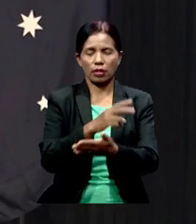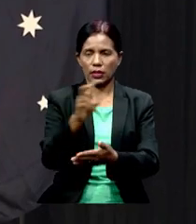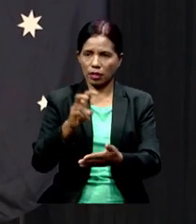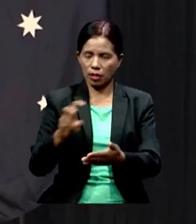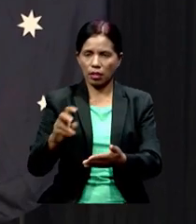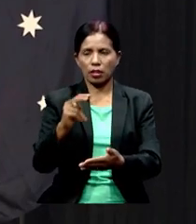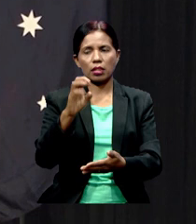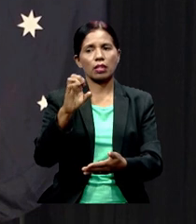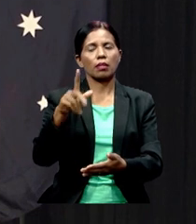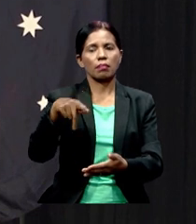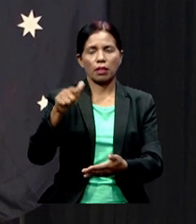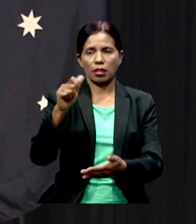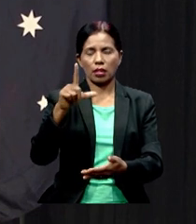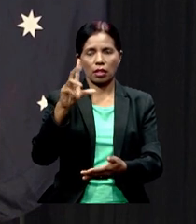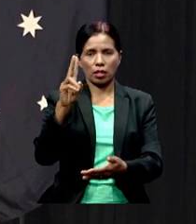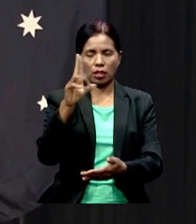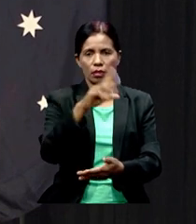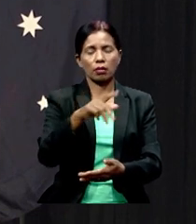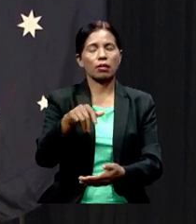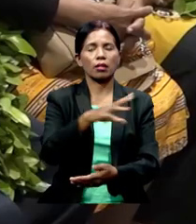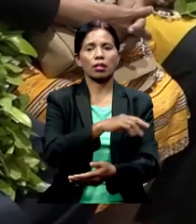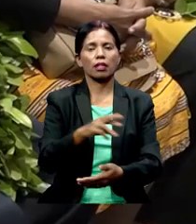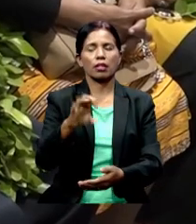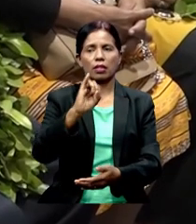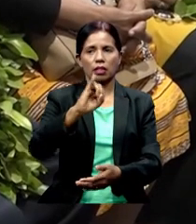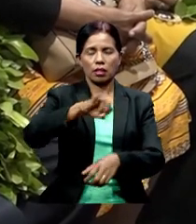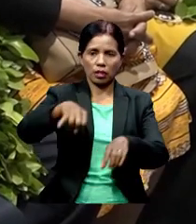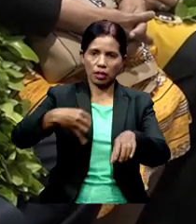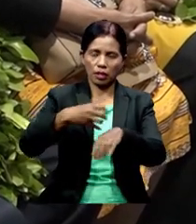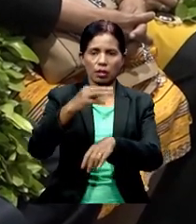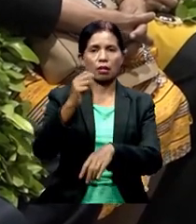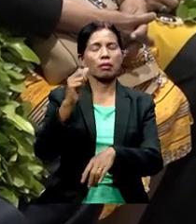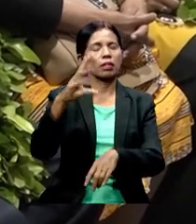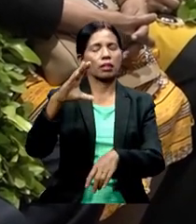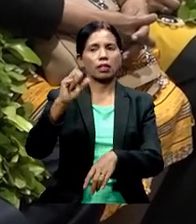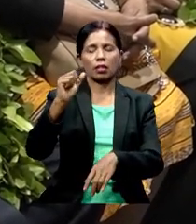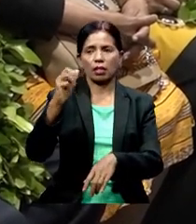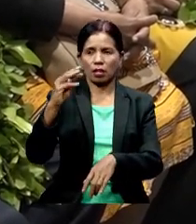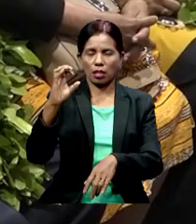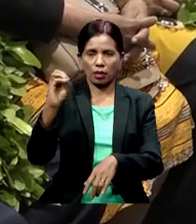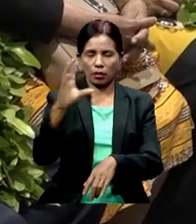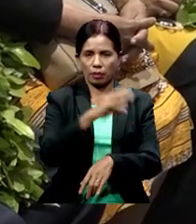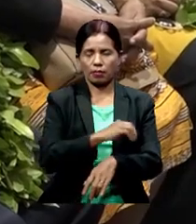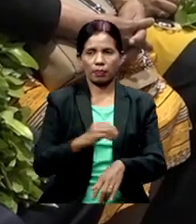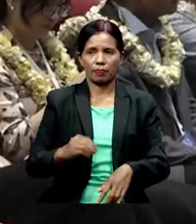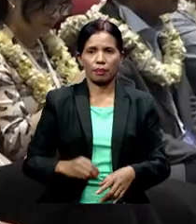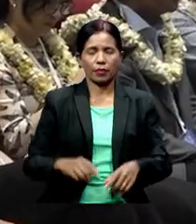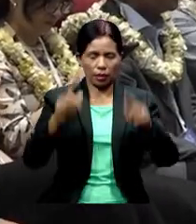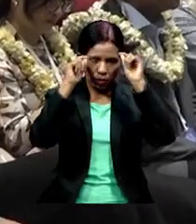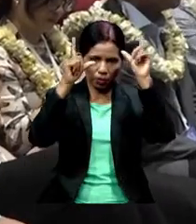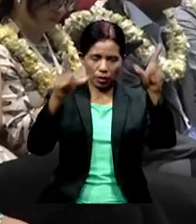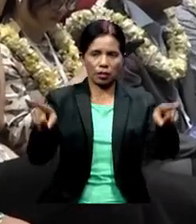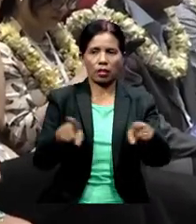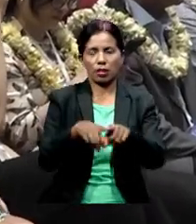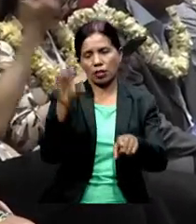Niue, Palau, Papua Nova Guinea, Republika Ilha Marshall, Samoa, Ilha Salomão. Timor-Leste antes nessa e